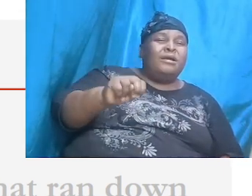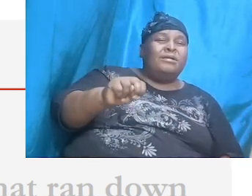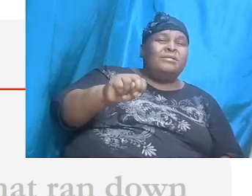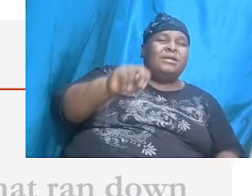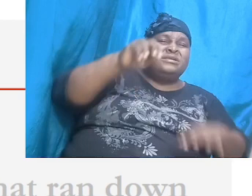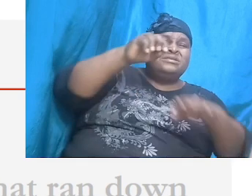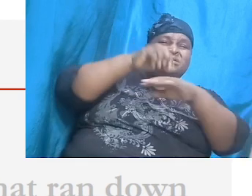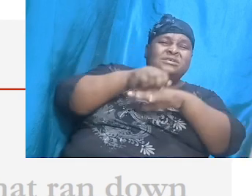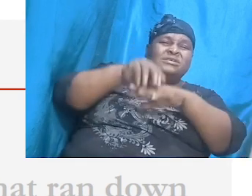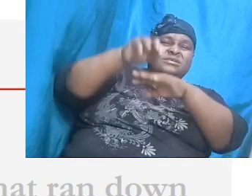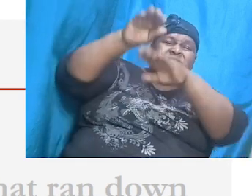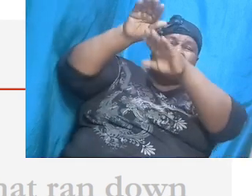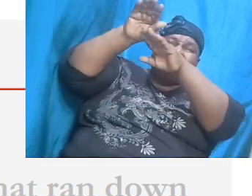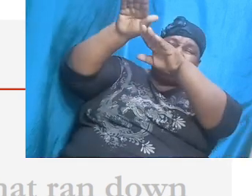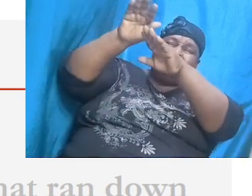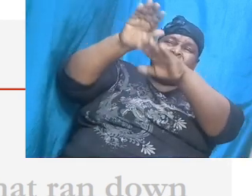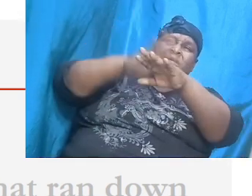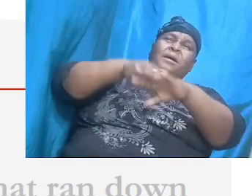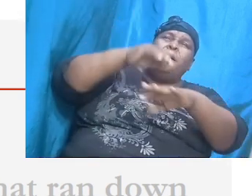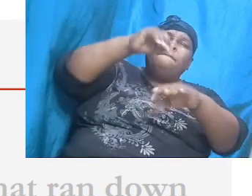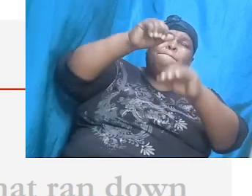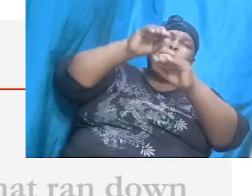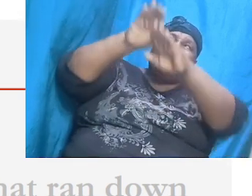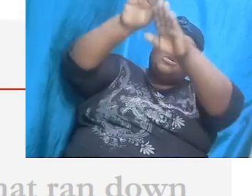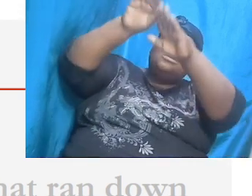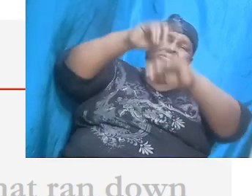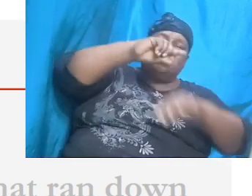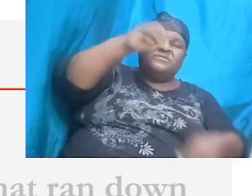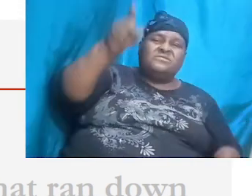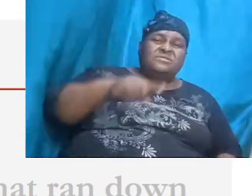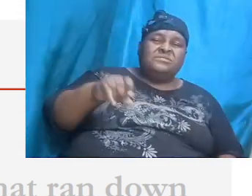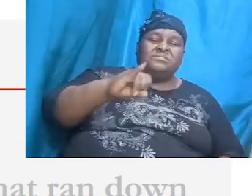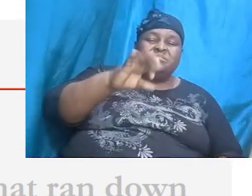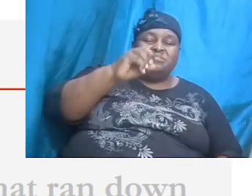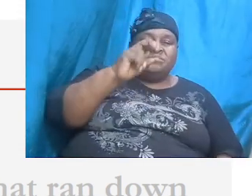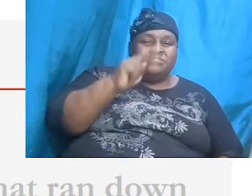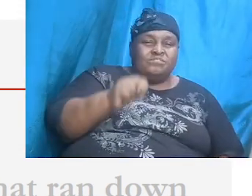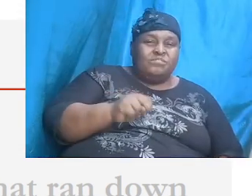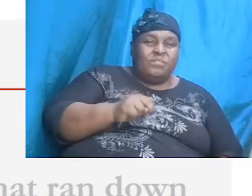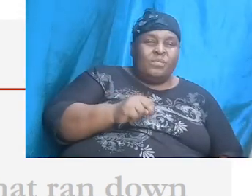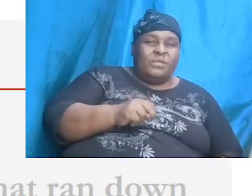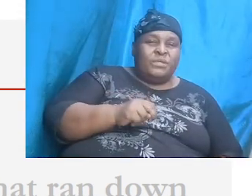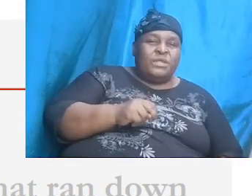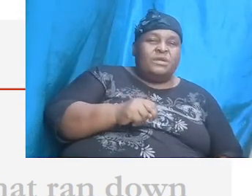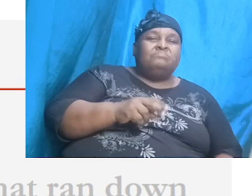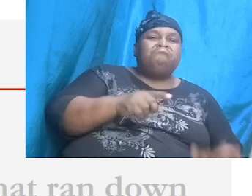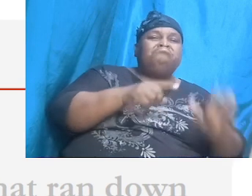of Zion. Praise God. And I want to just show you a picture